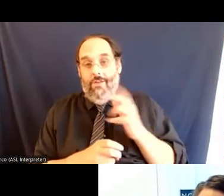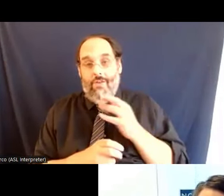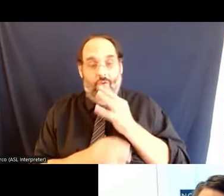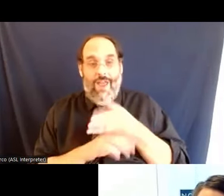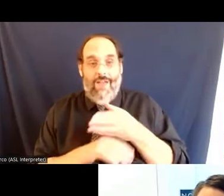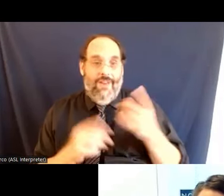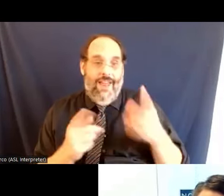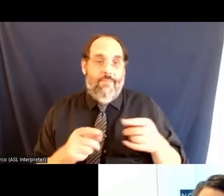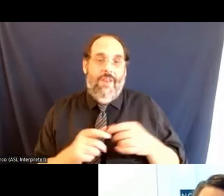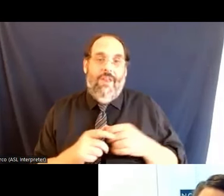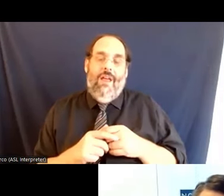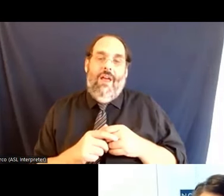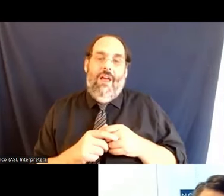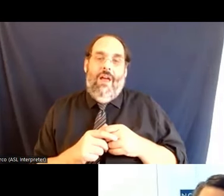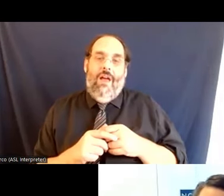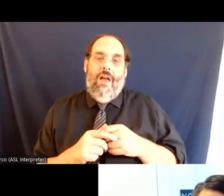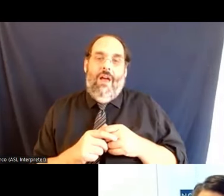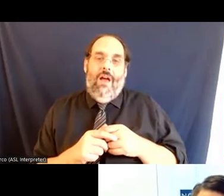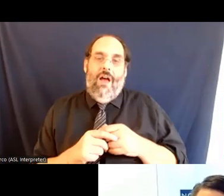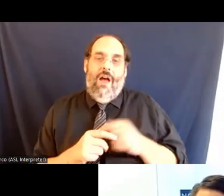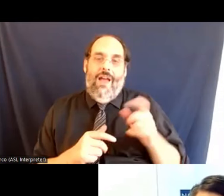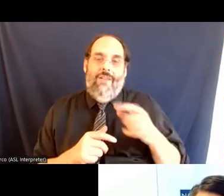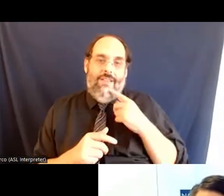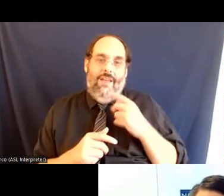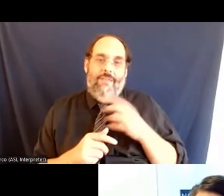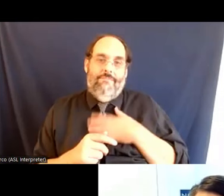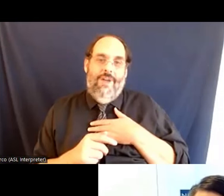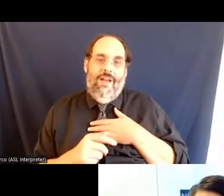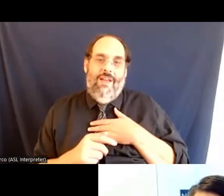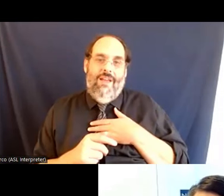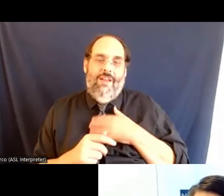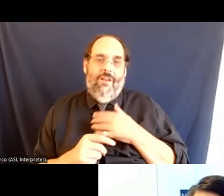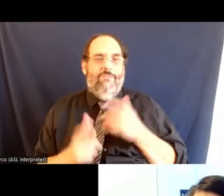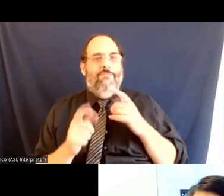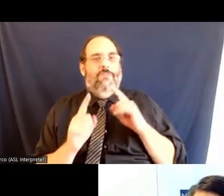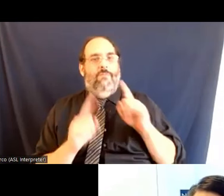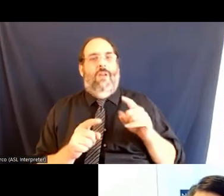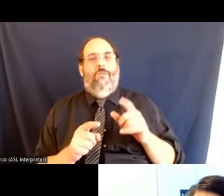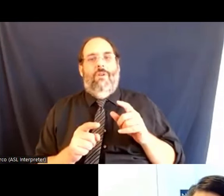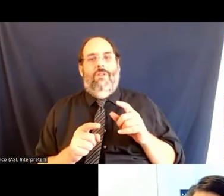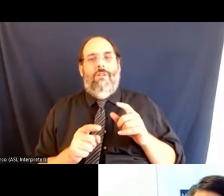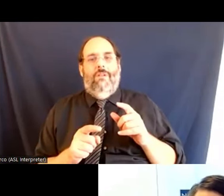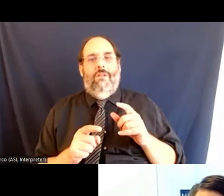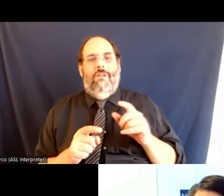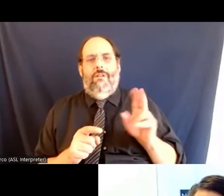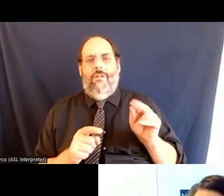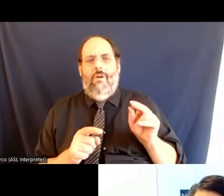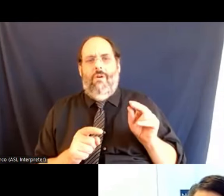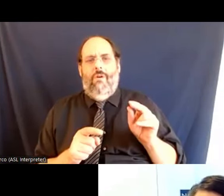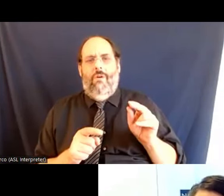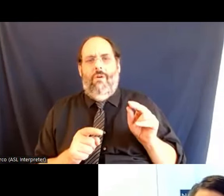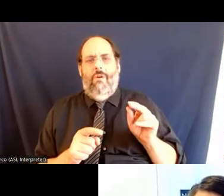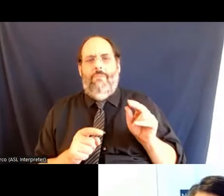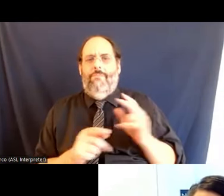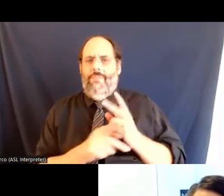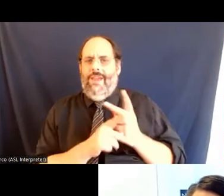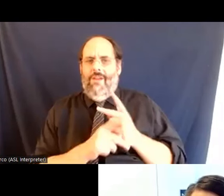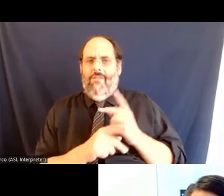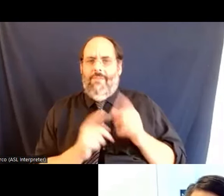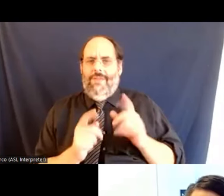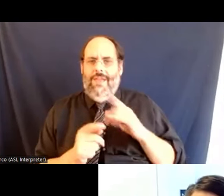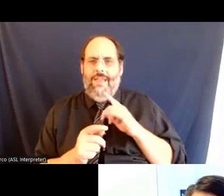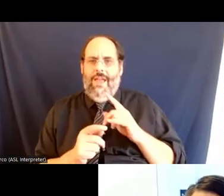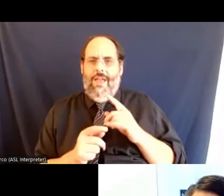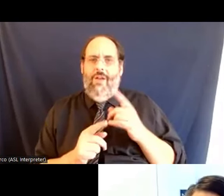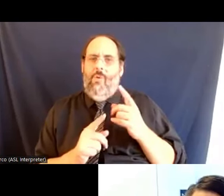this, and I have to say my sort of immediate response was, no, let's be careful. A